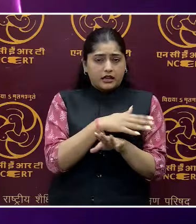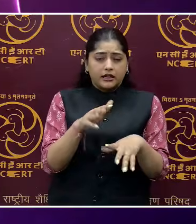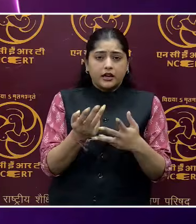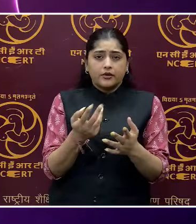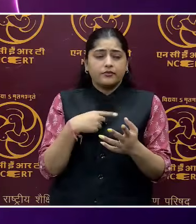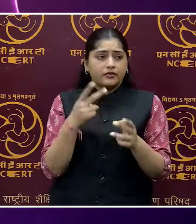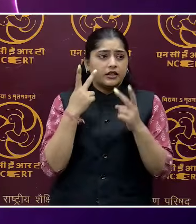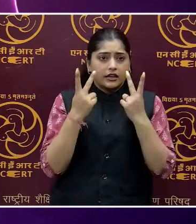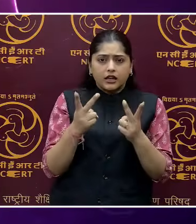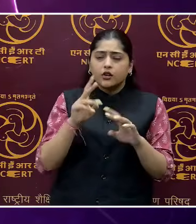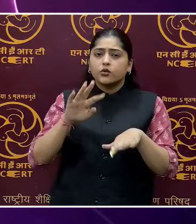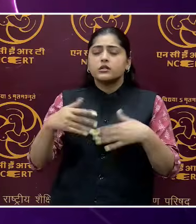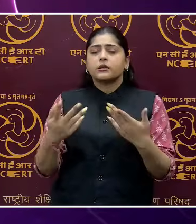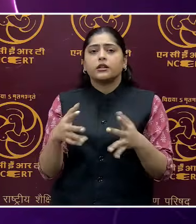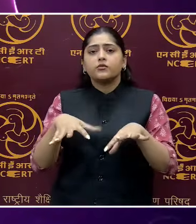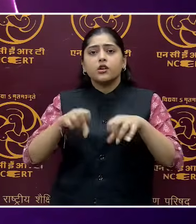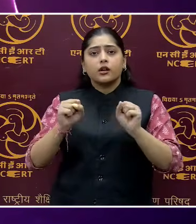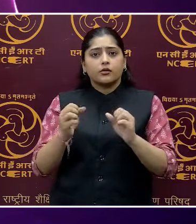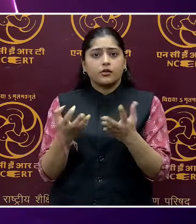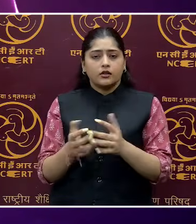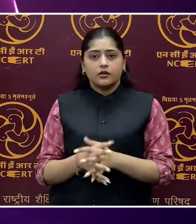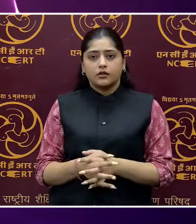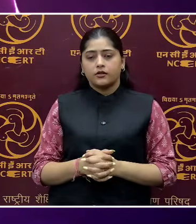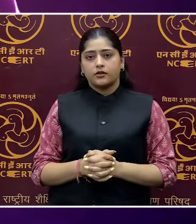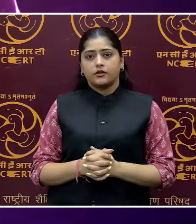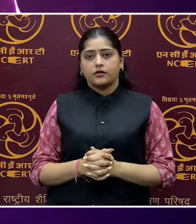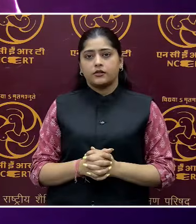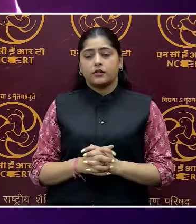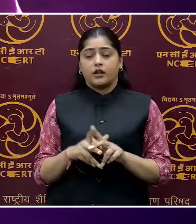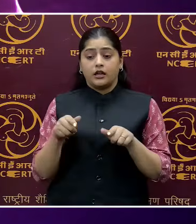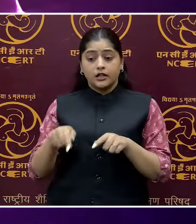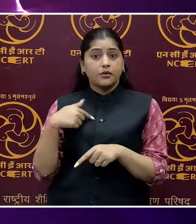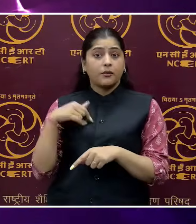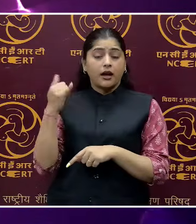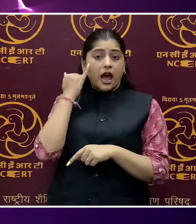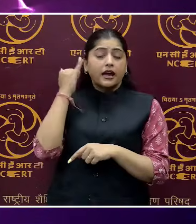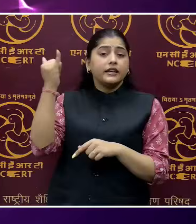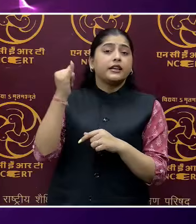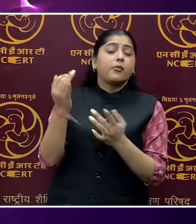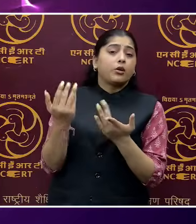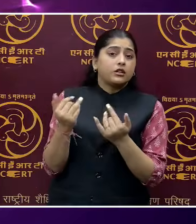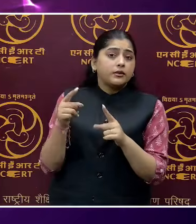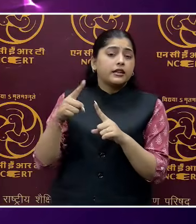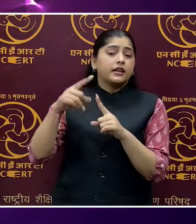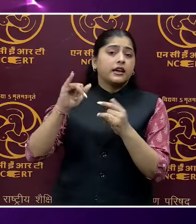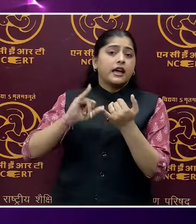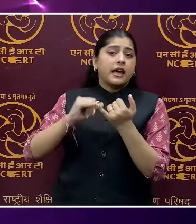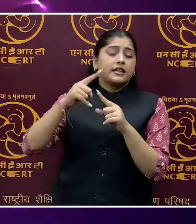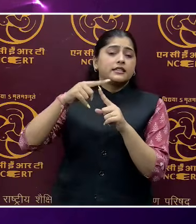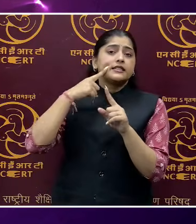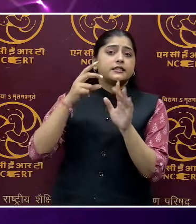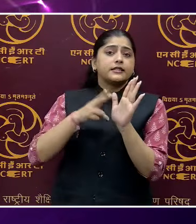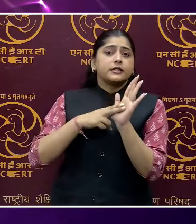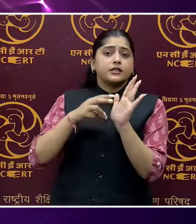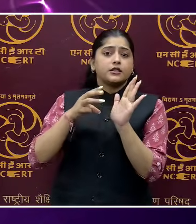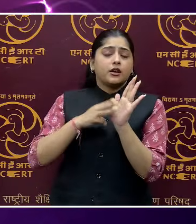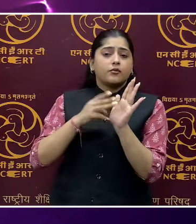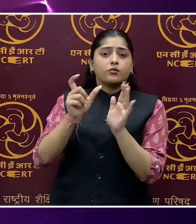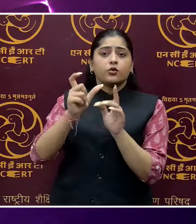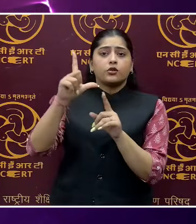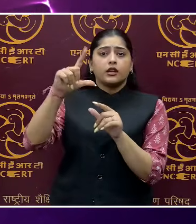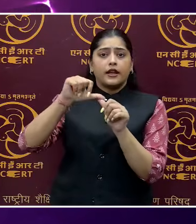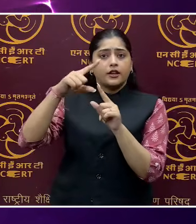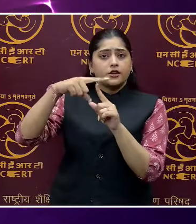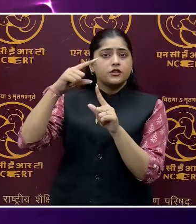in simulation, you So can. this actually gives you an idea of a simulation. Yes, correct. Ki how simulation can be performed and how you